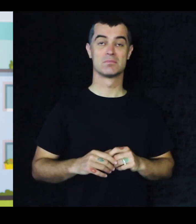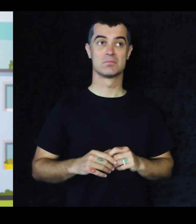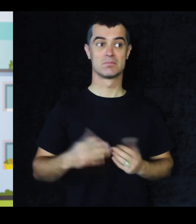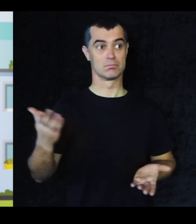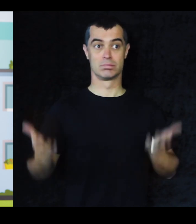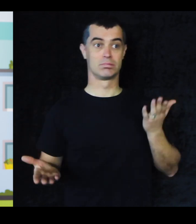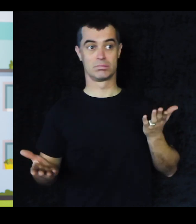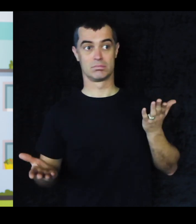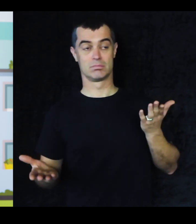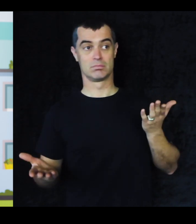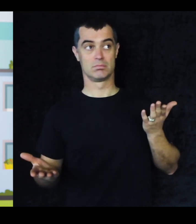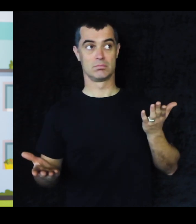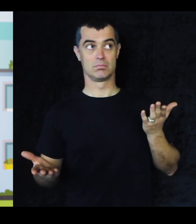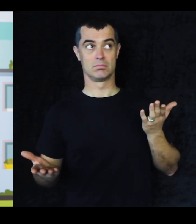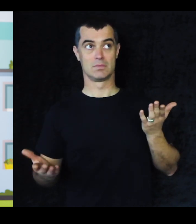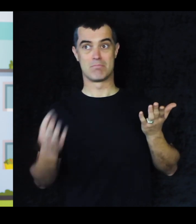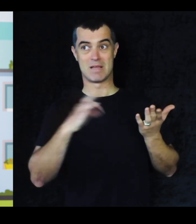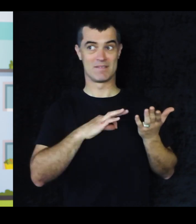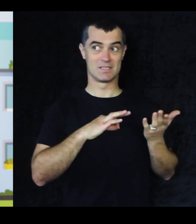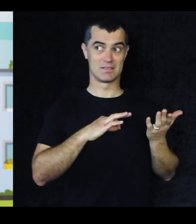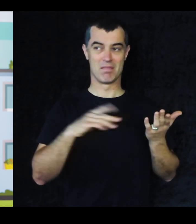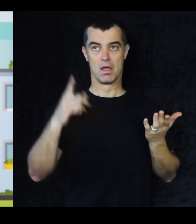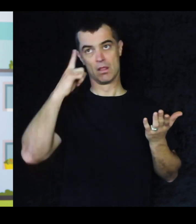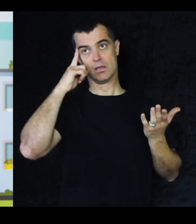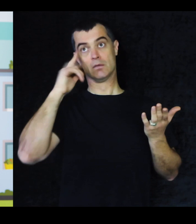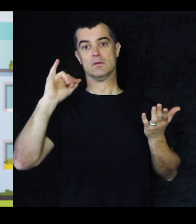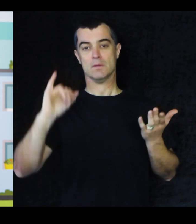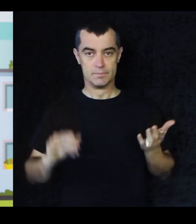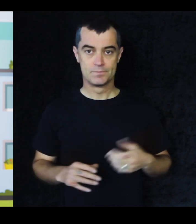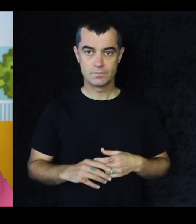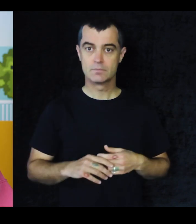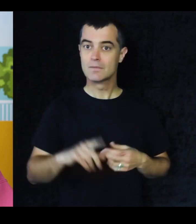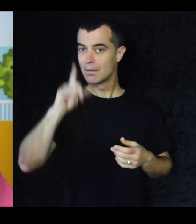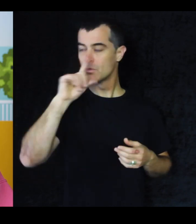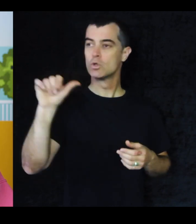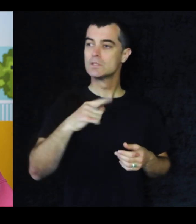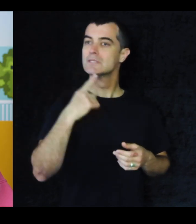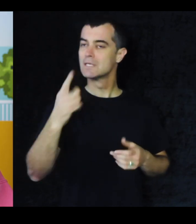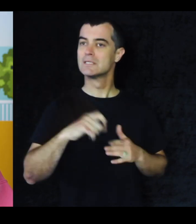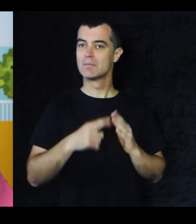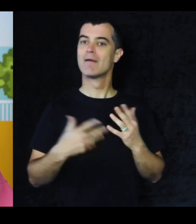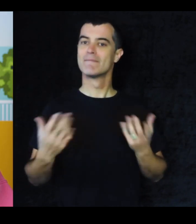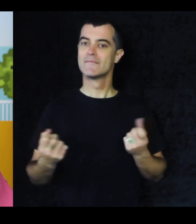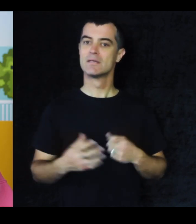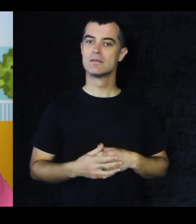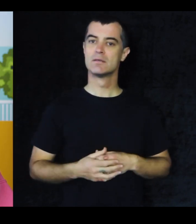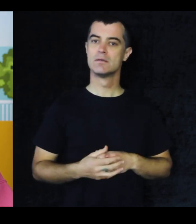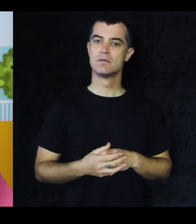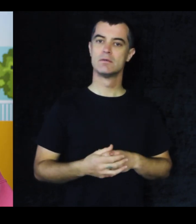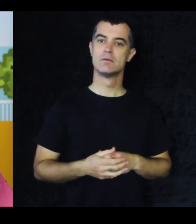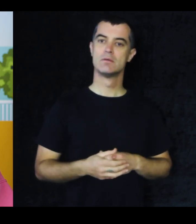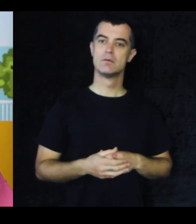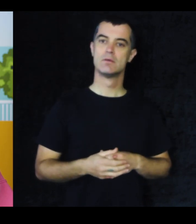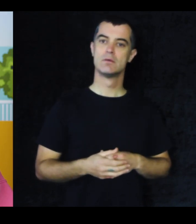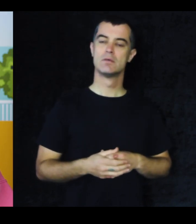would far outweigh the cost benefits of having someone there. People should tell them that they have a disability,